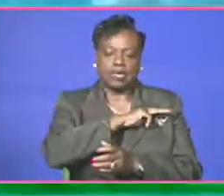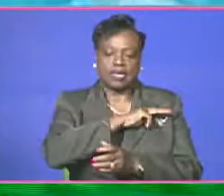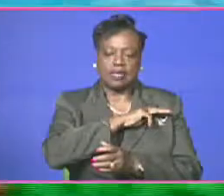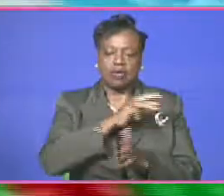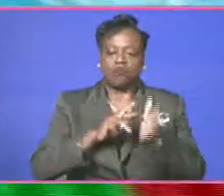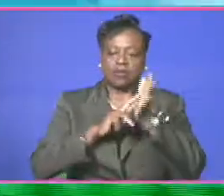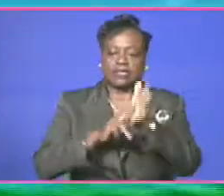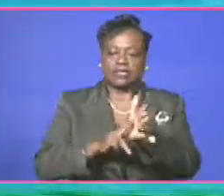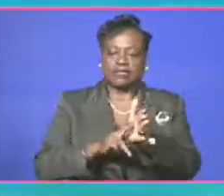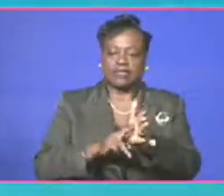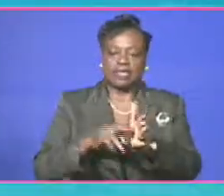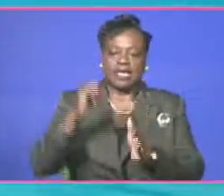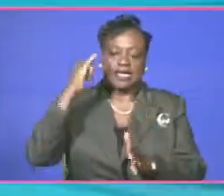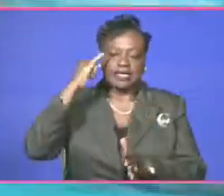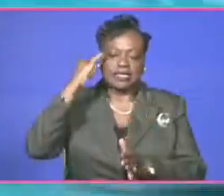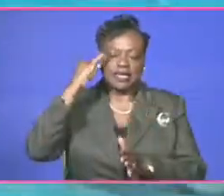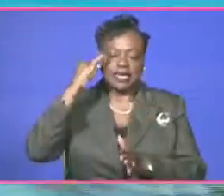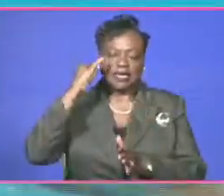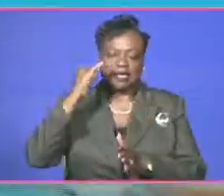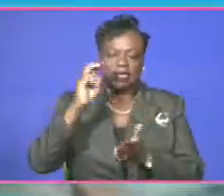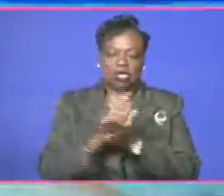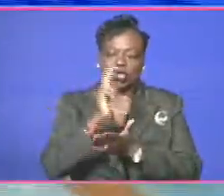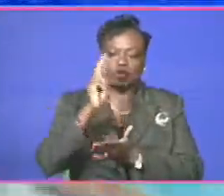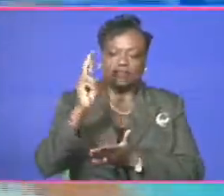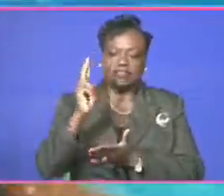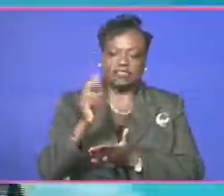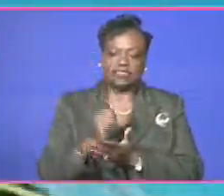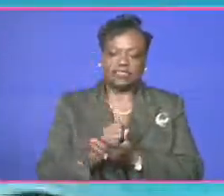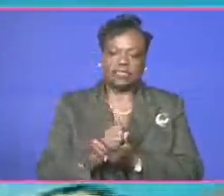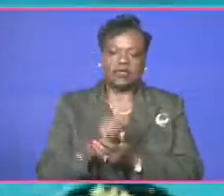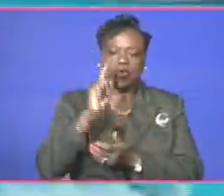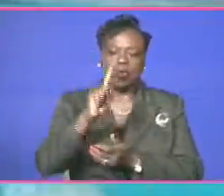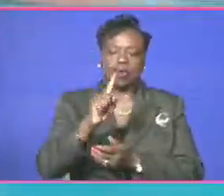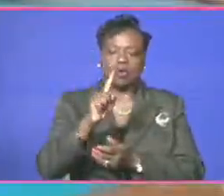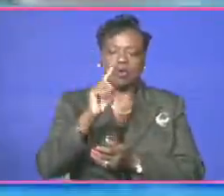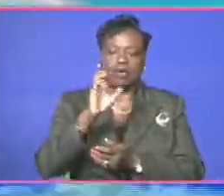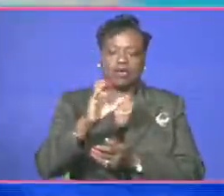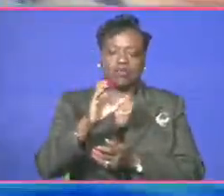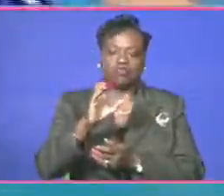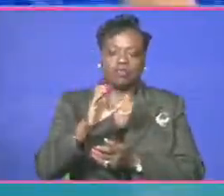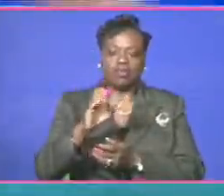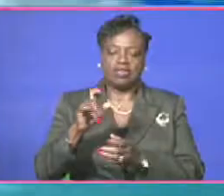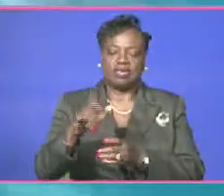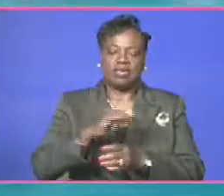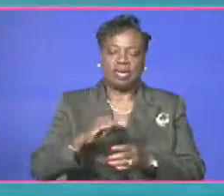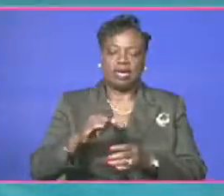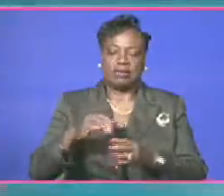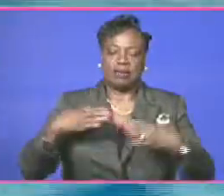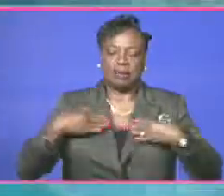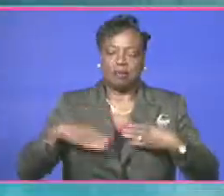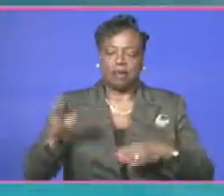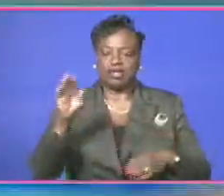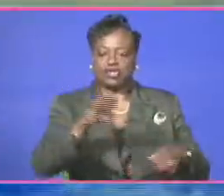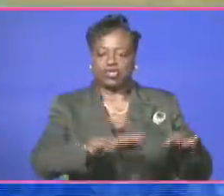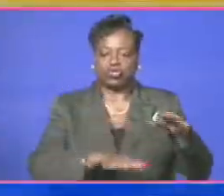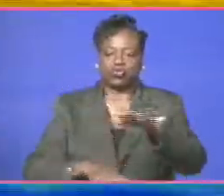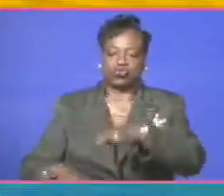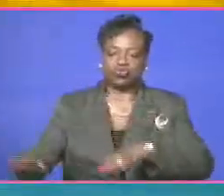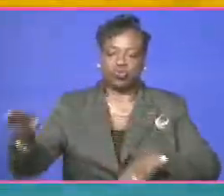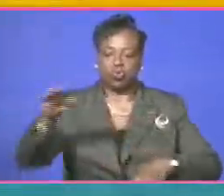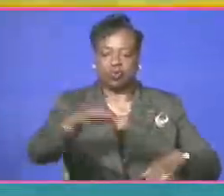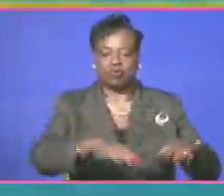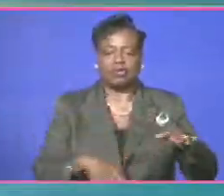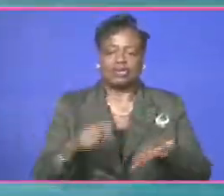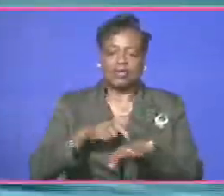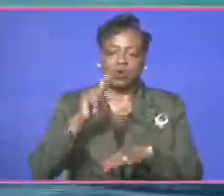the Indiana University Hughes's in the 100-yard breaststroke. She was 8th overall in the 100-yard breaststroke in a time of 1